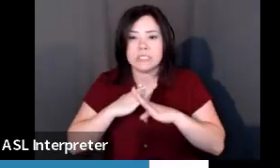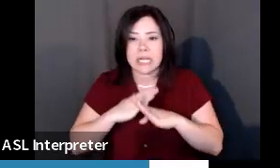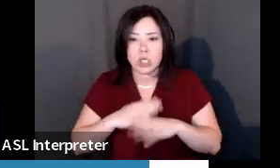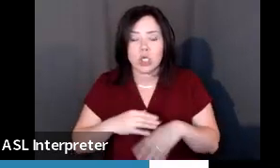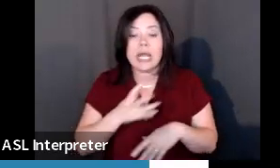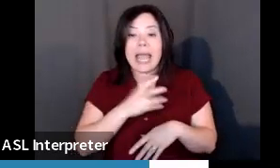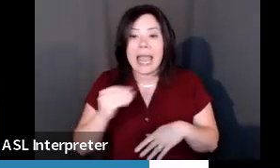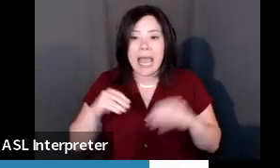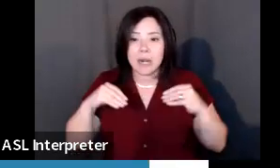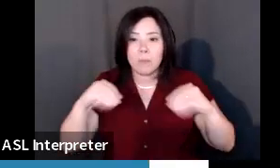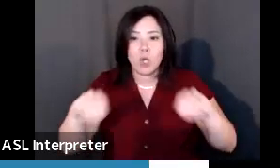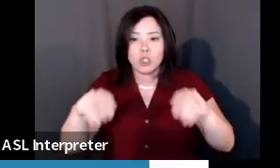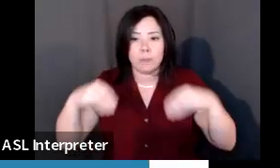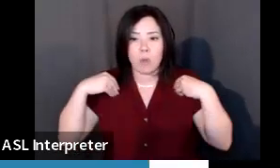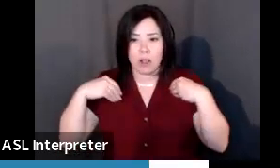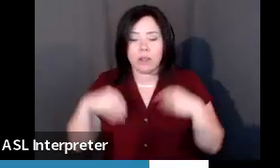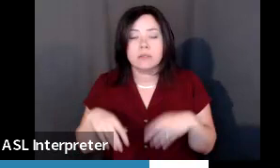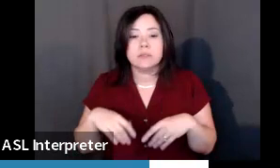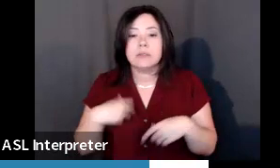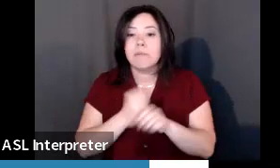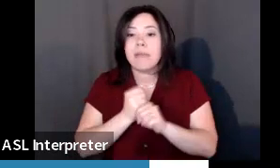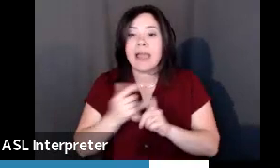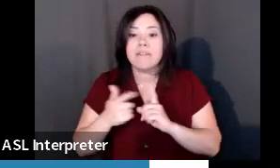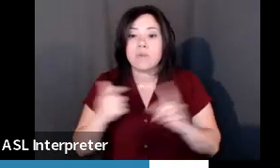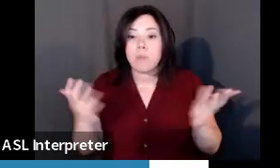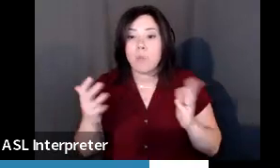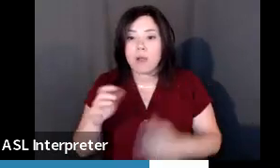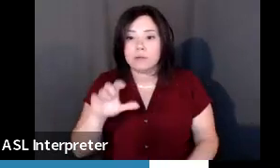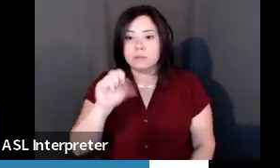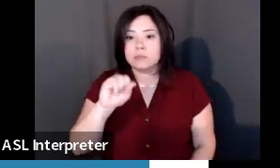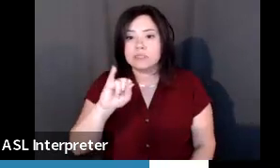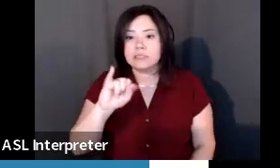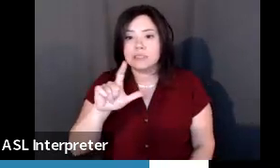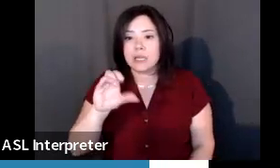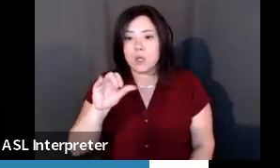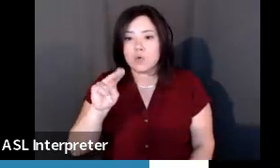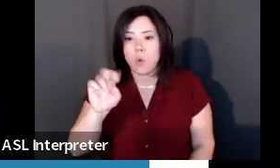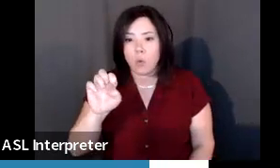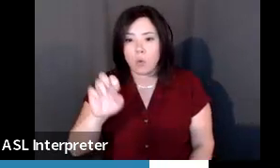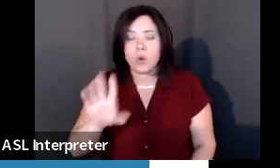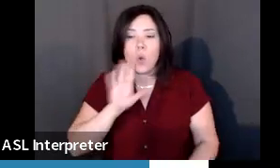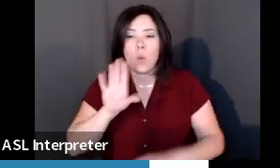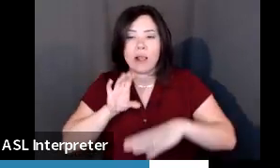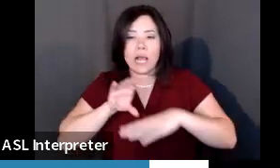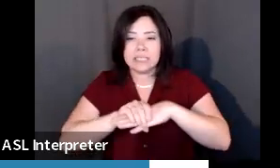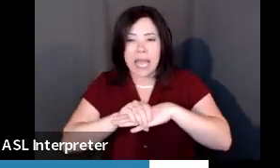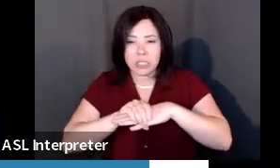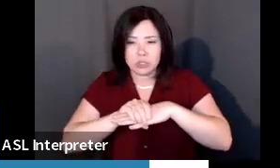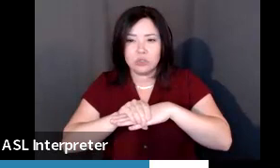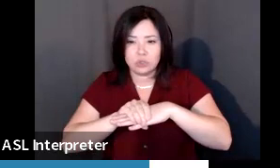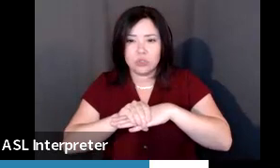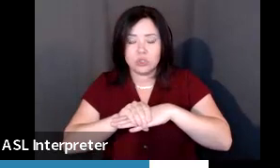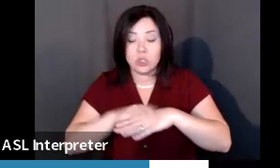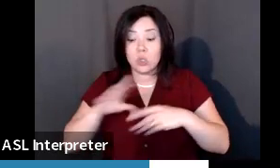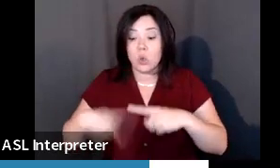pull. And these are just simply made from silicone. They attach to your oven rack and make it so that when you're